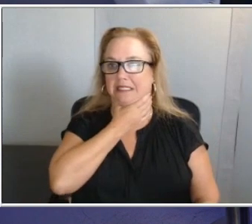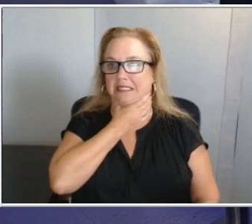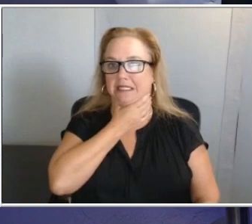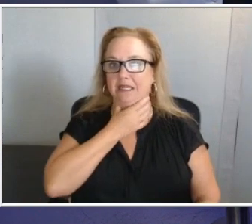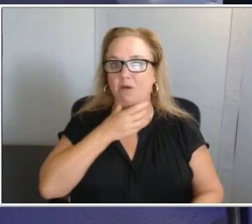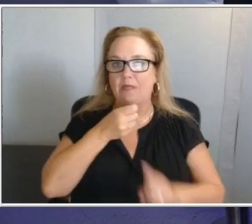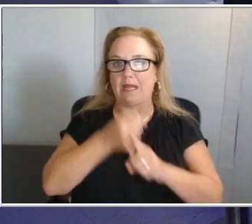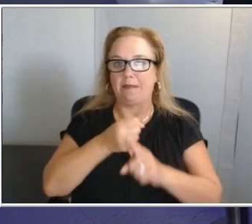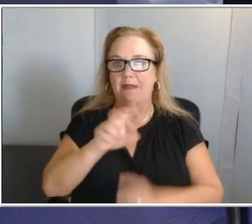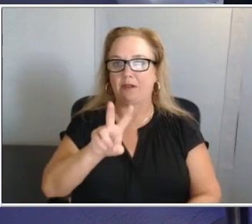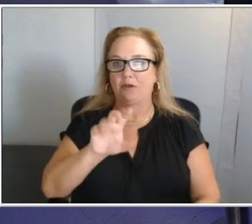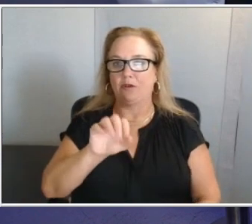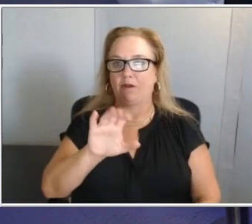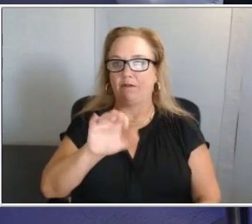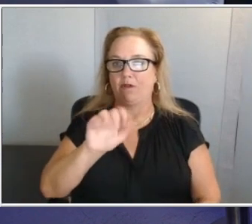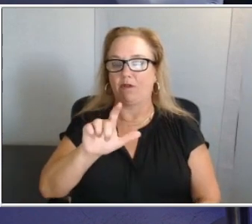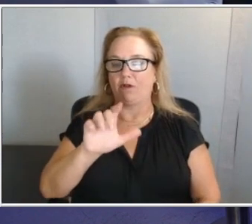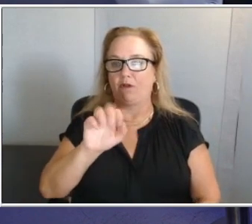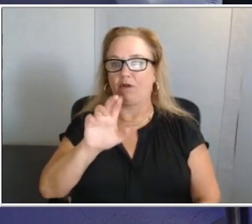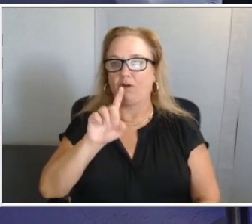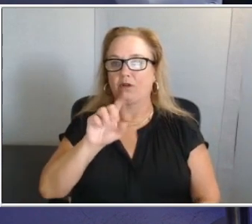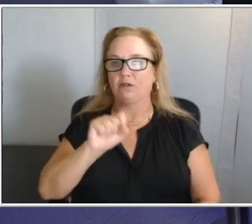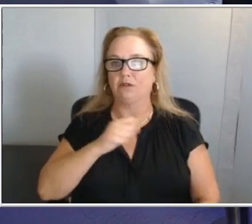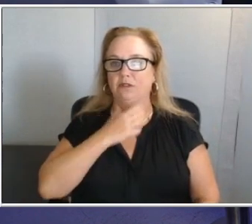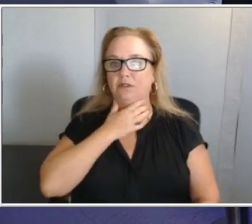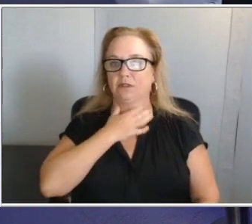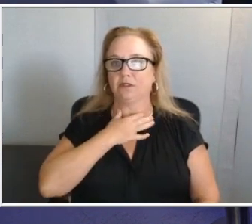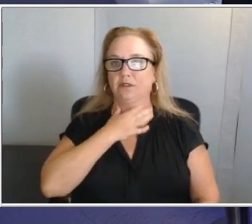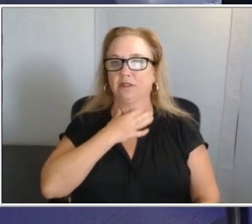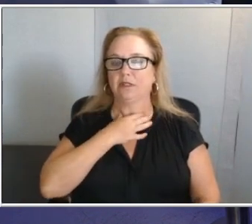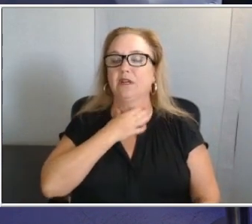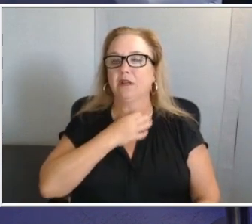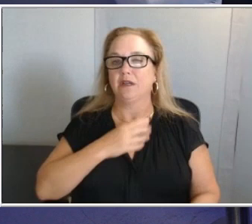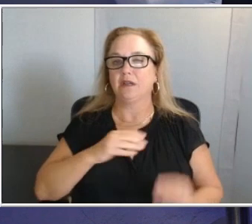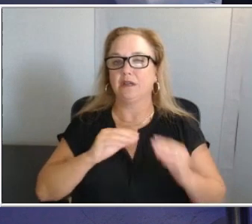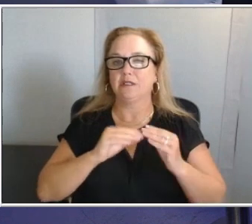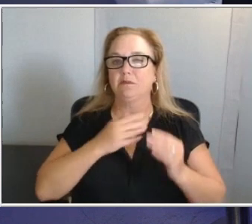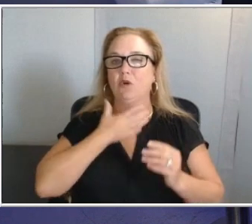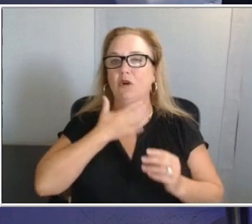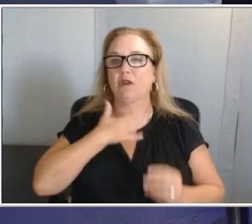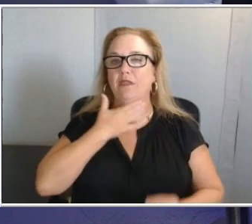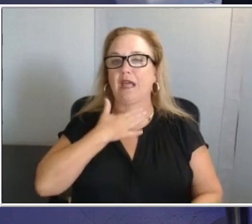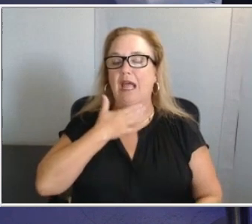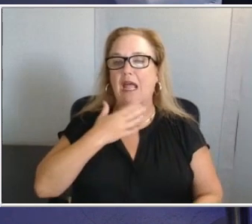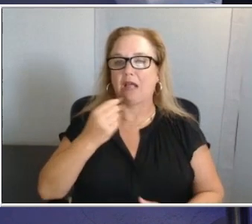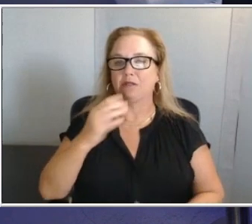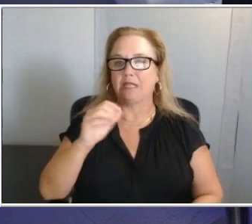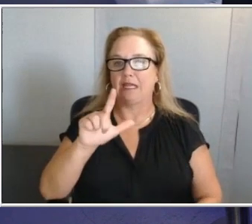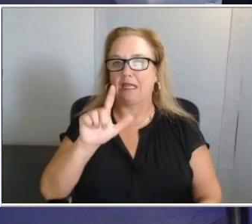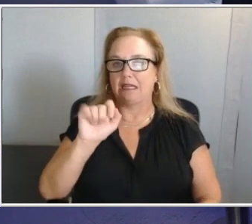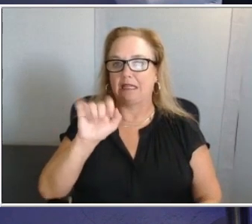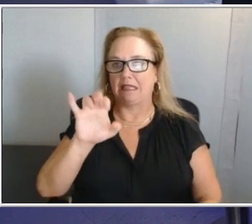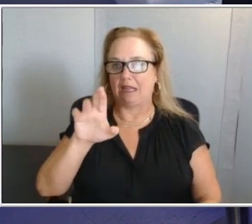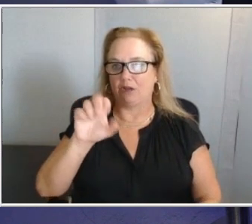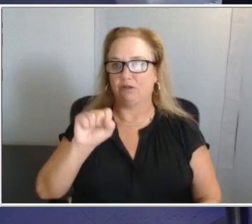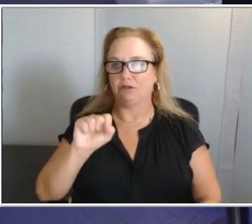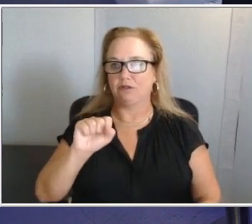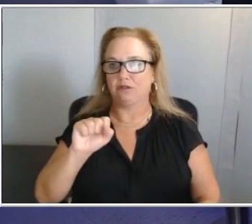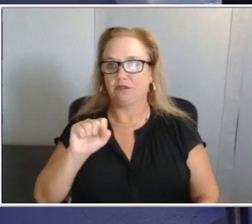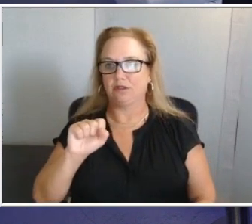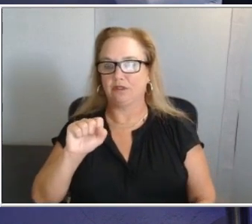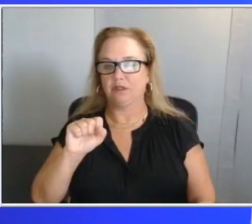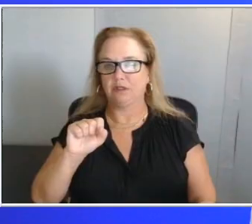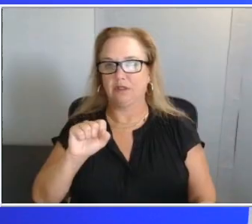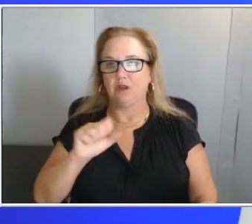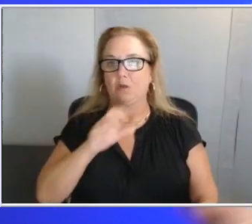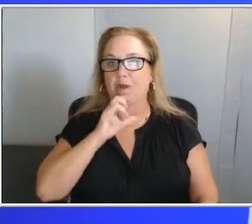just curious No. if It's it's above that level. hanging there. It's just more. It's more the superficial layers. superficial. But okay. the you know, with